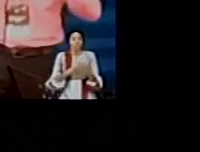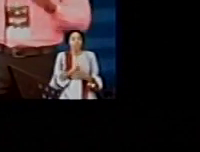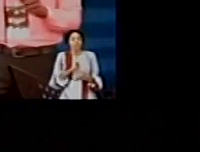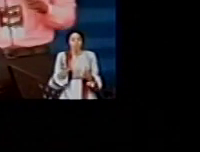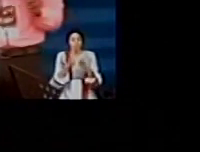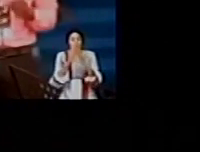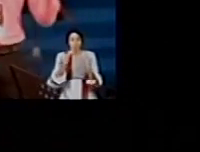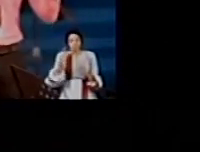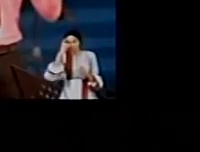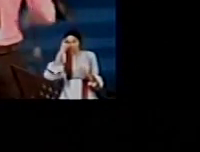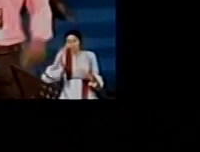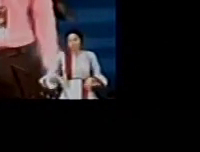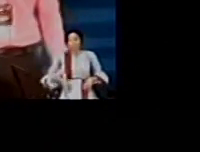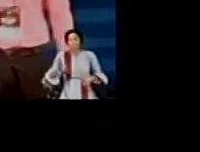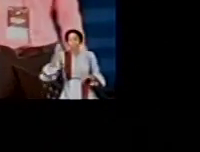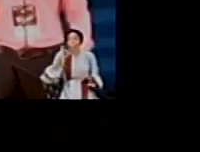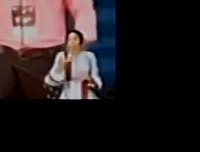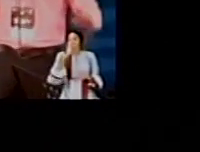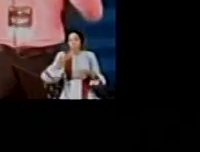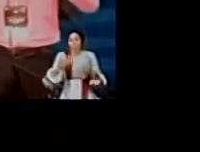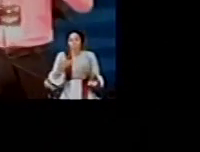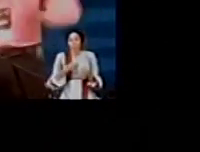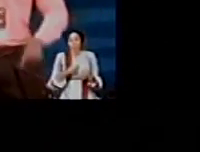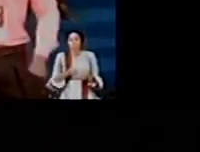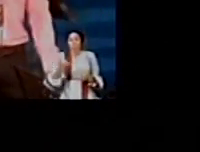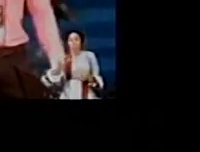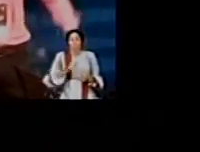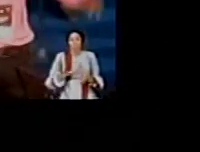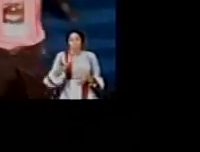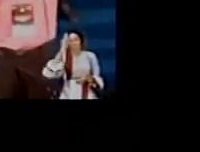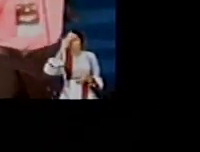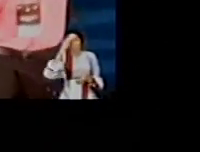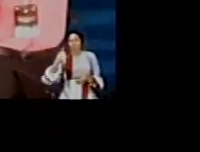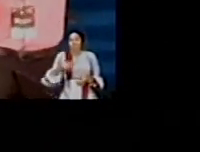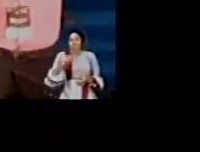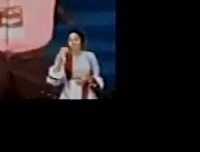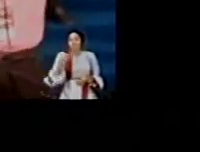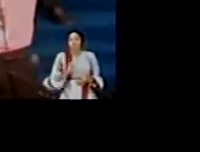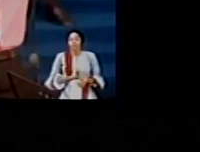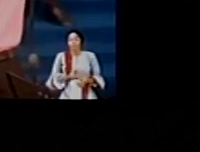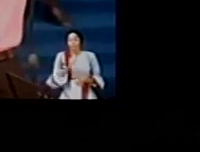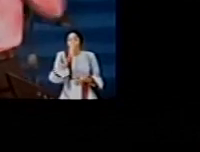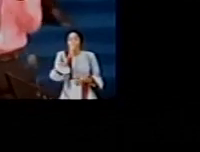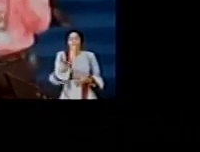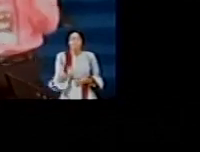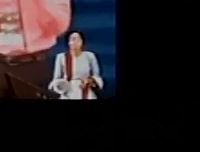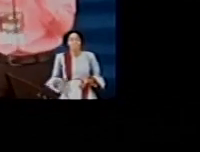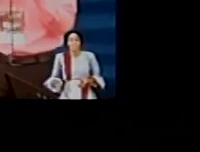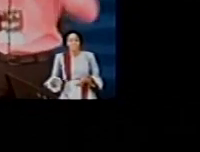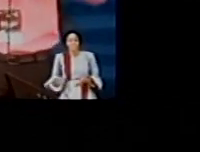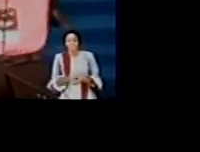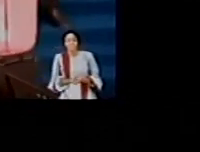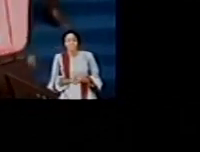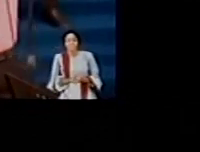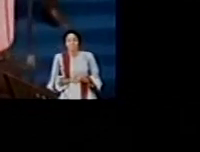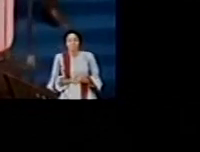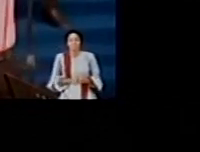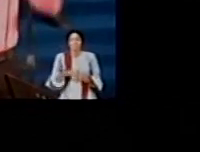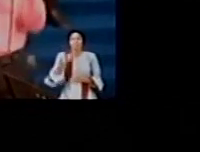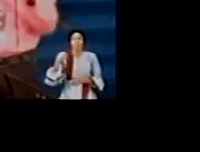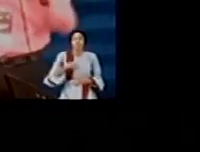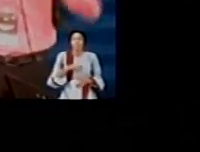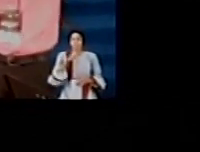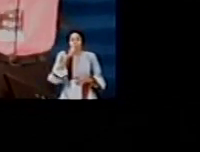All I require for life, God has given me. I know who I am. One more time, let's